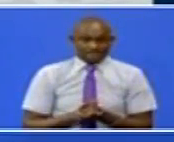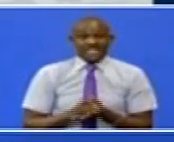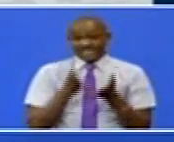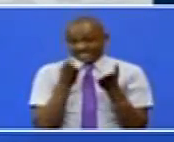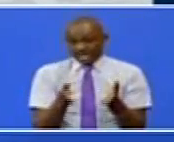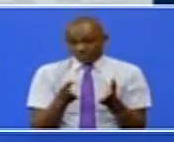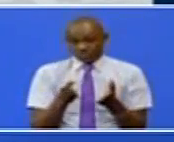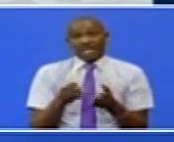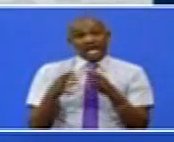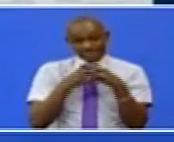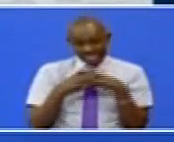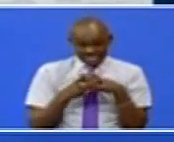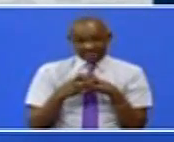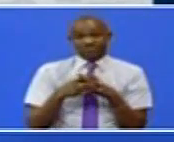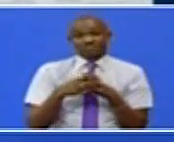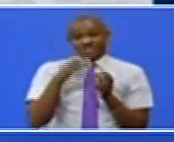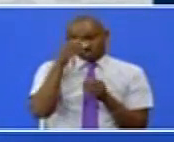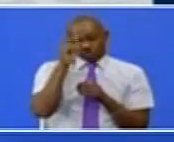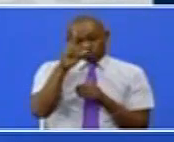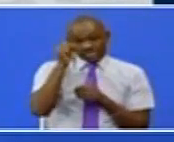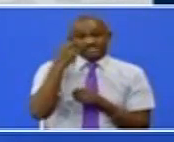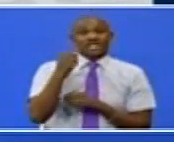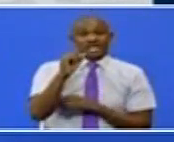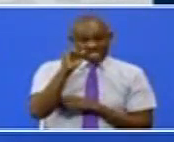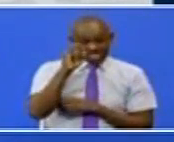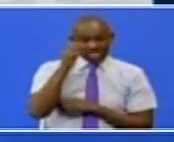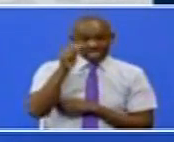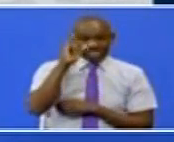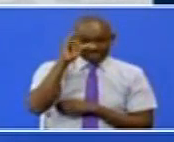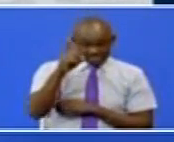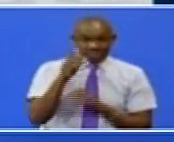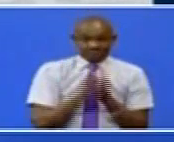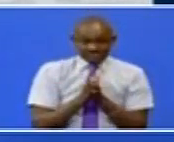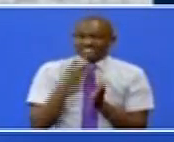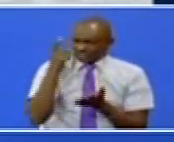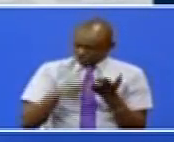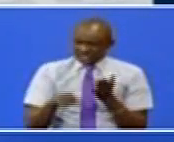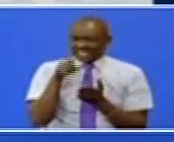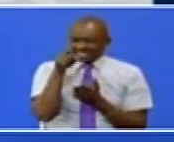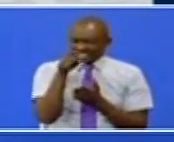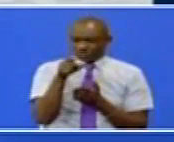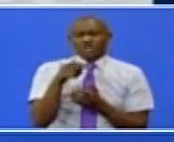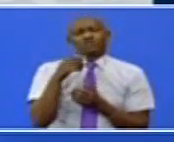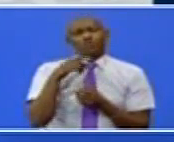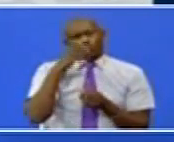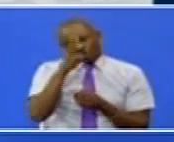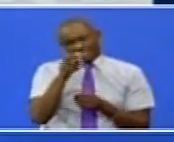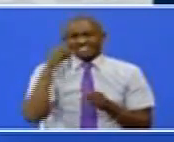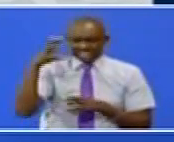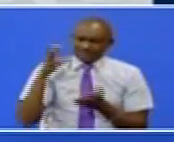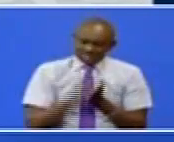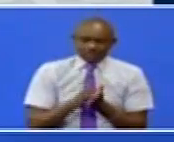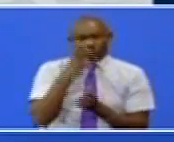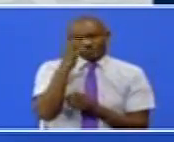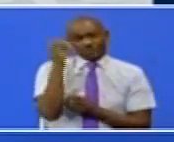According to the United States Agency for International Development, hydroelectric energy contributes to 45%, thermal